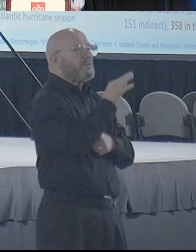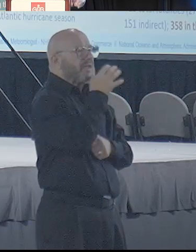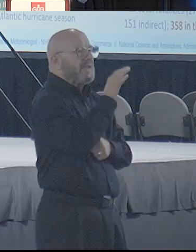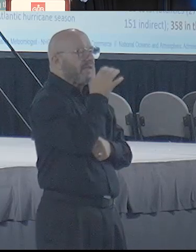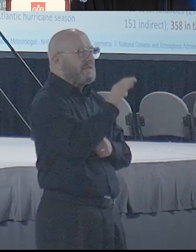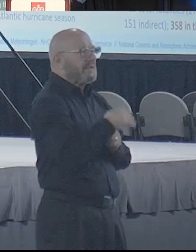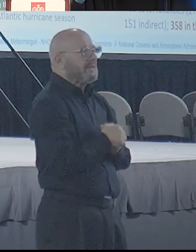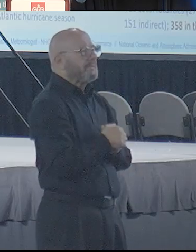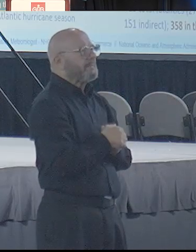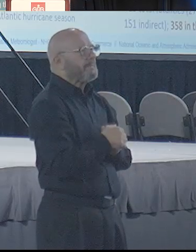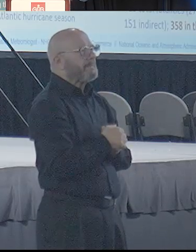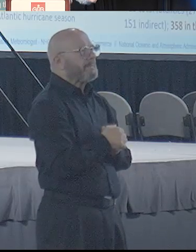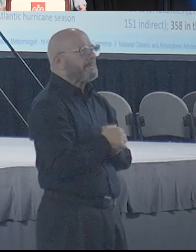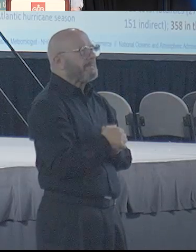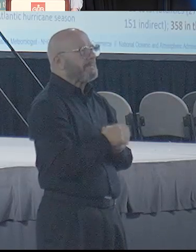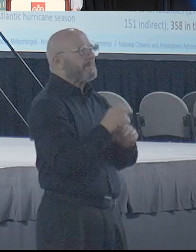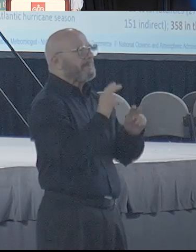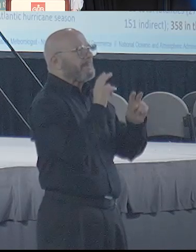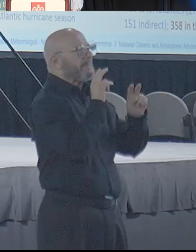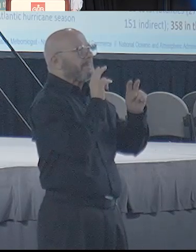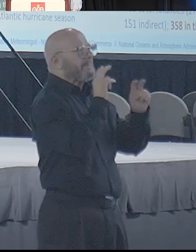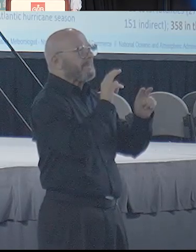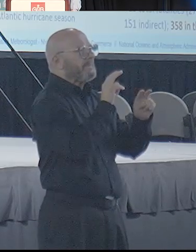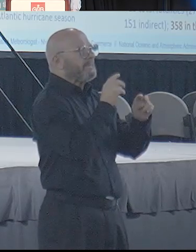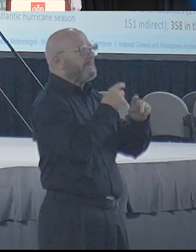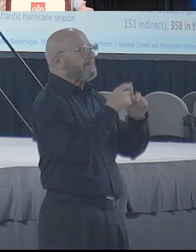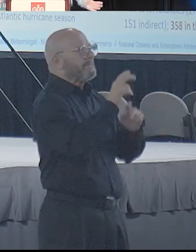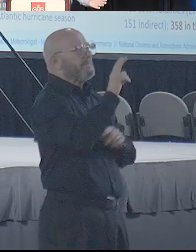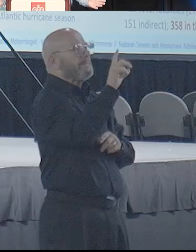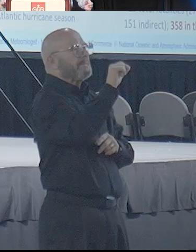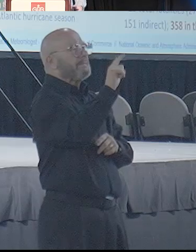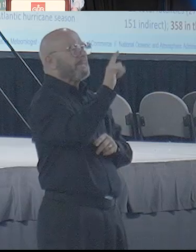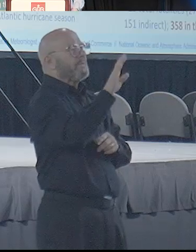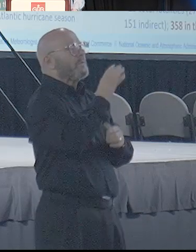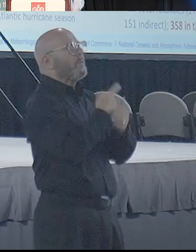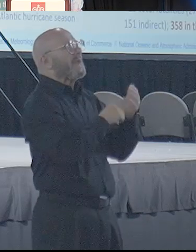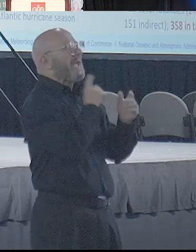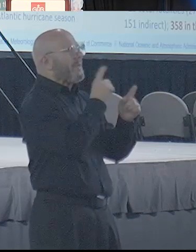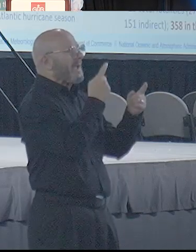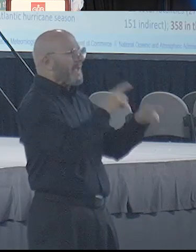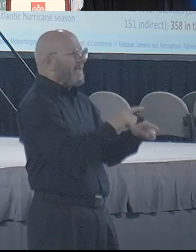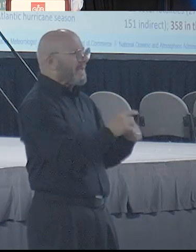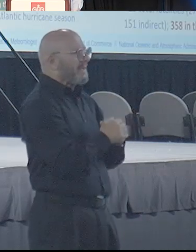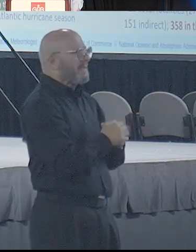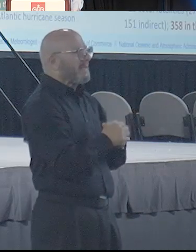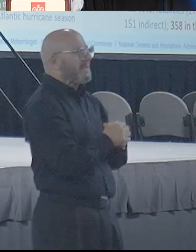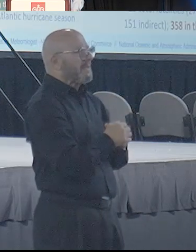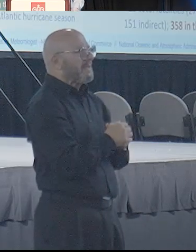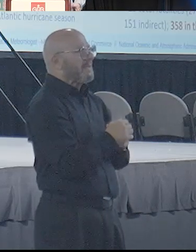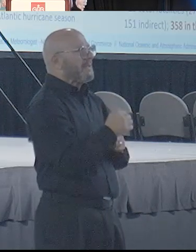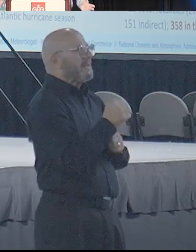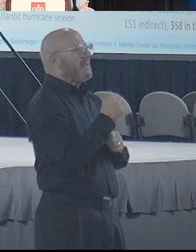let's zoom out a little bit and let's look at the whole season from 2024. What actually happened last year? Well, it was above normal year, 18 named